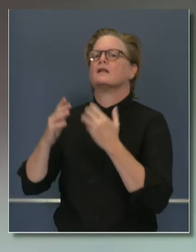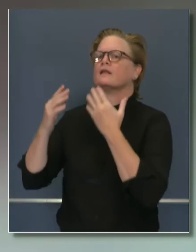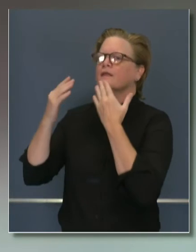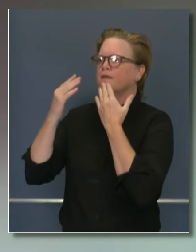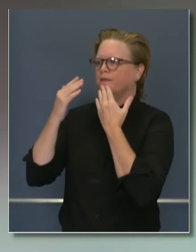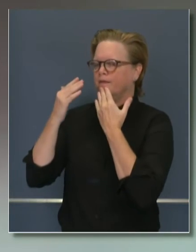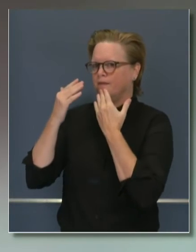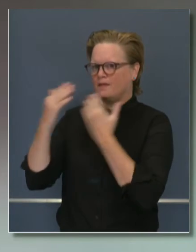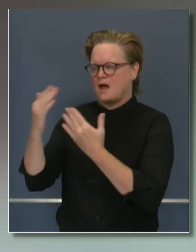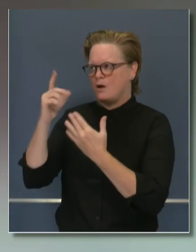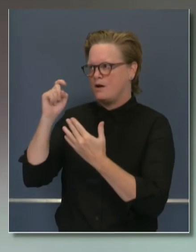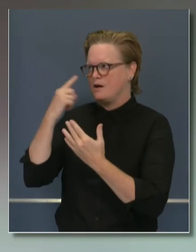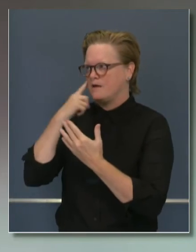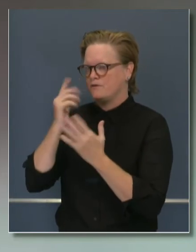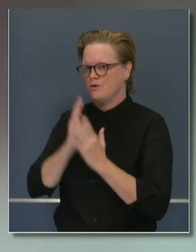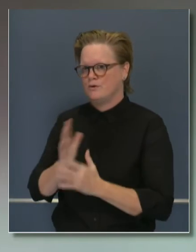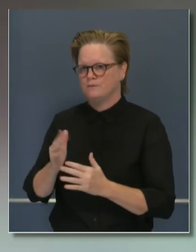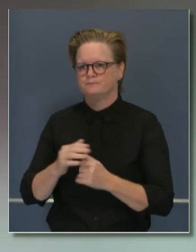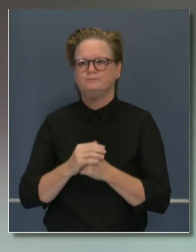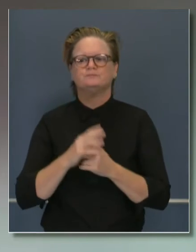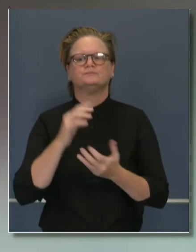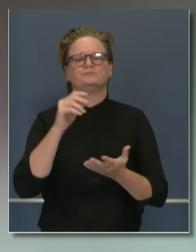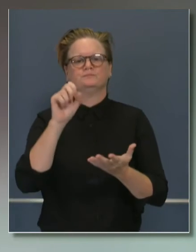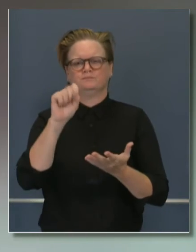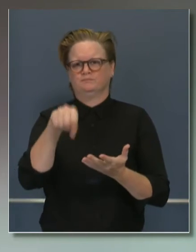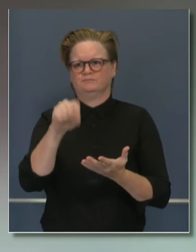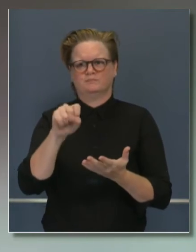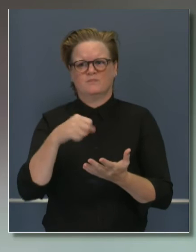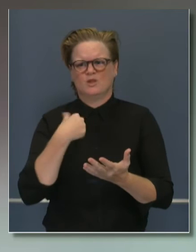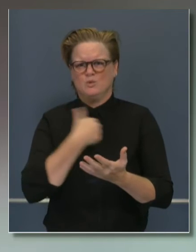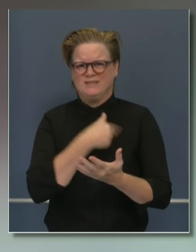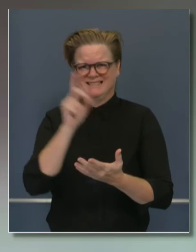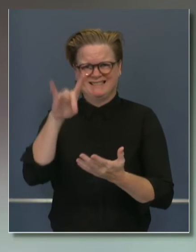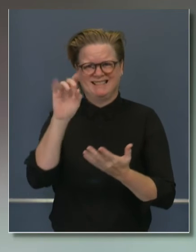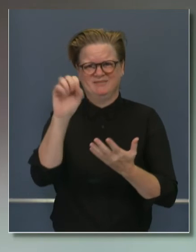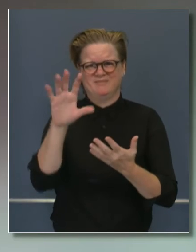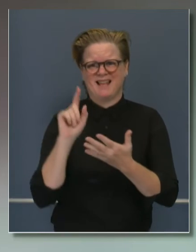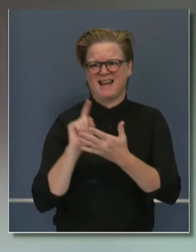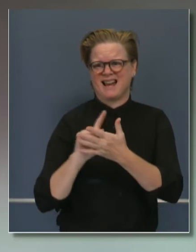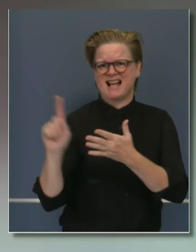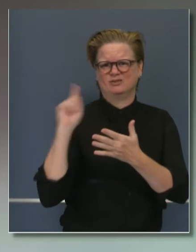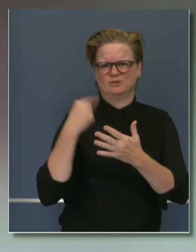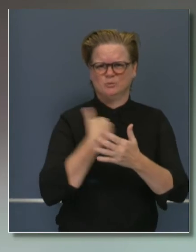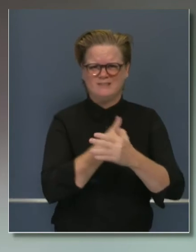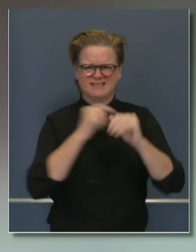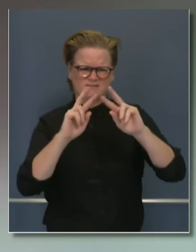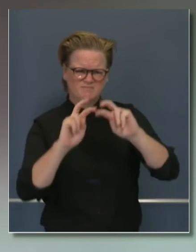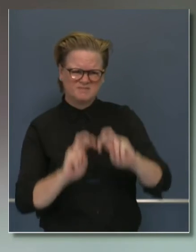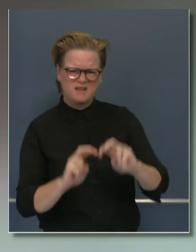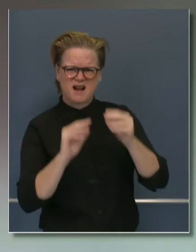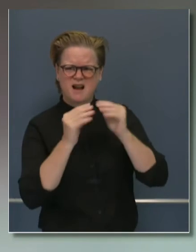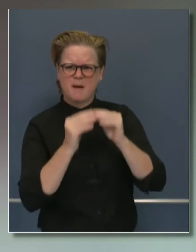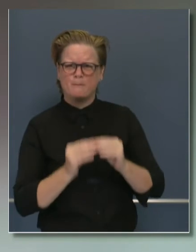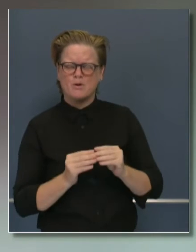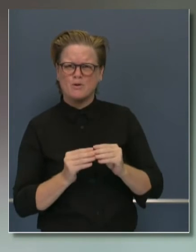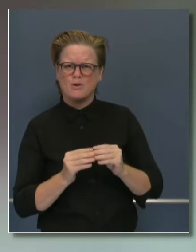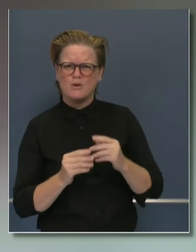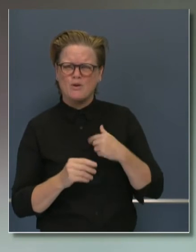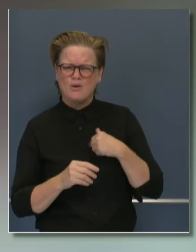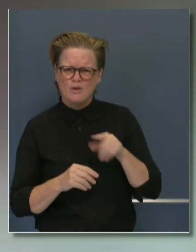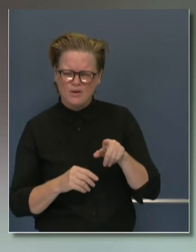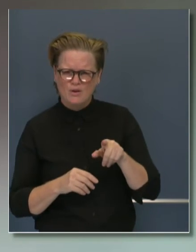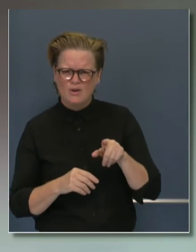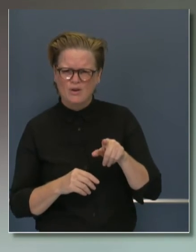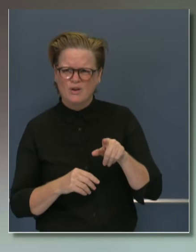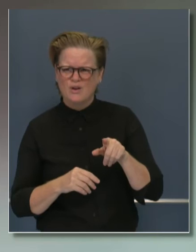you promised, looked at the data at the end of last week and ran it like we do every week. And indeed, no additional counties made